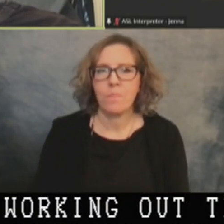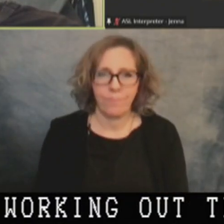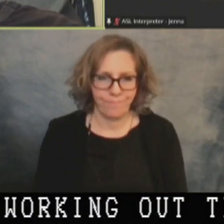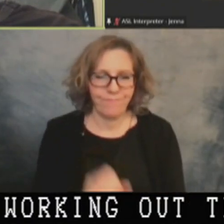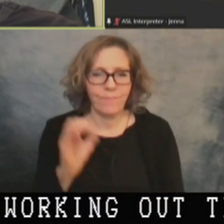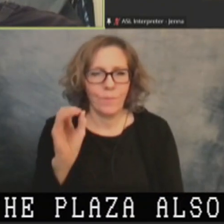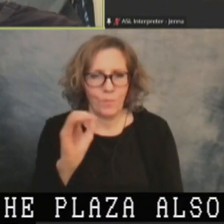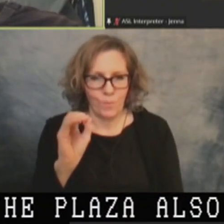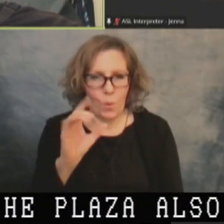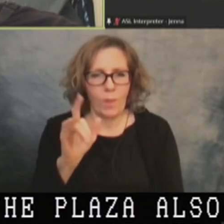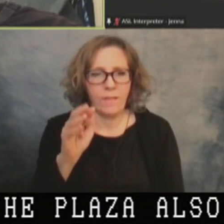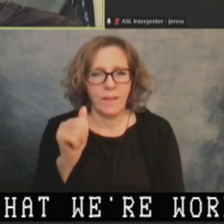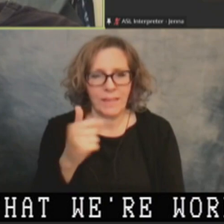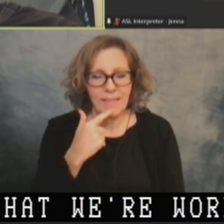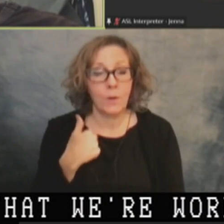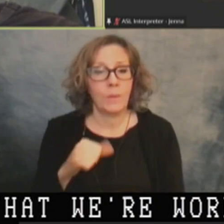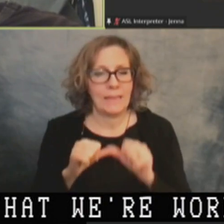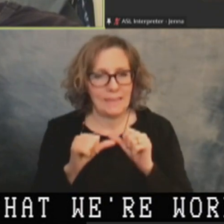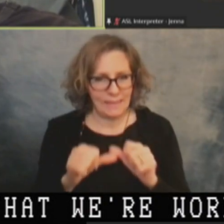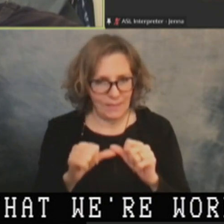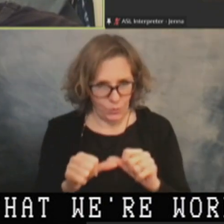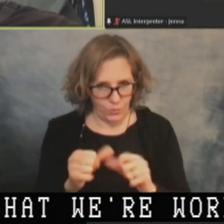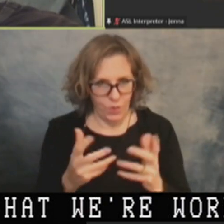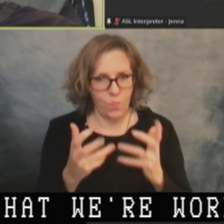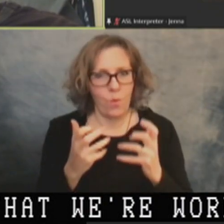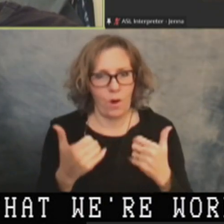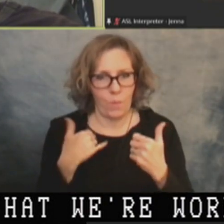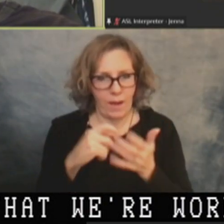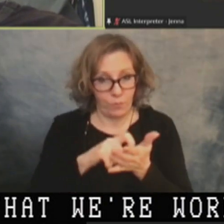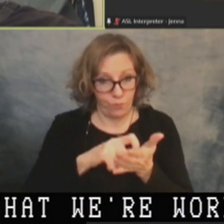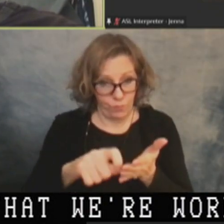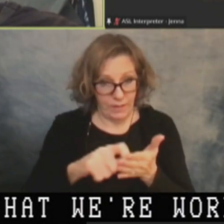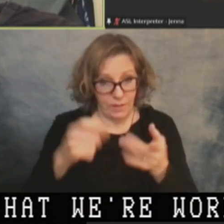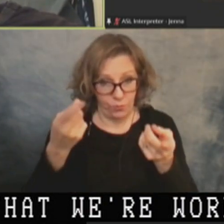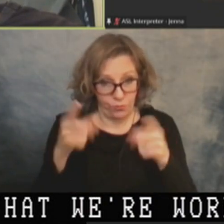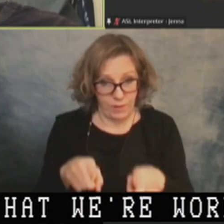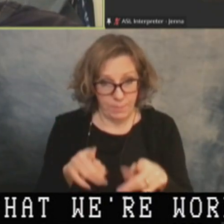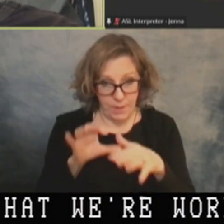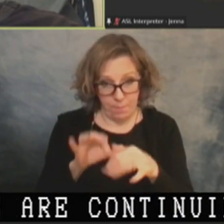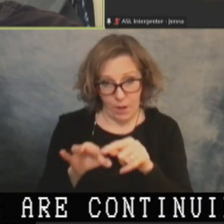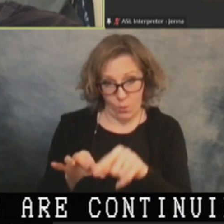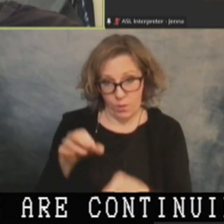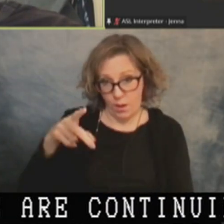continuing interest in having a written agreement on that plaza.